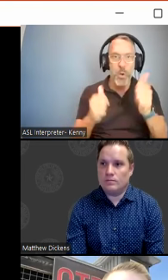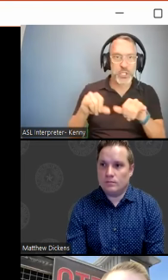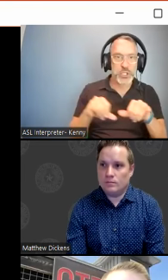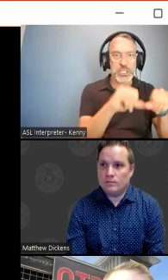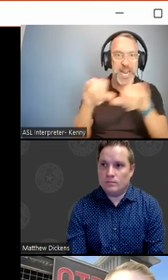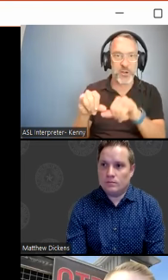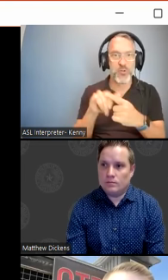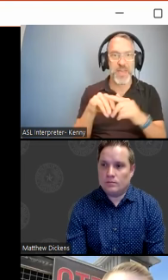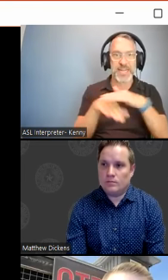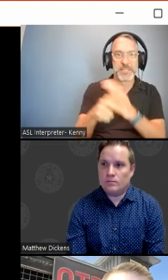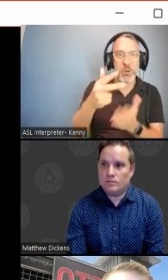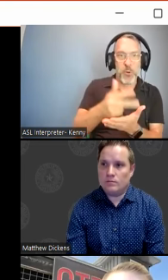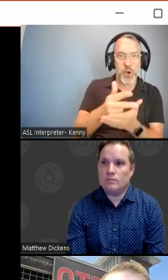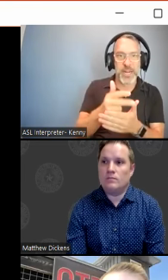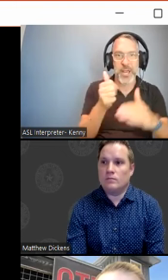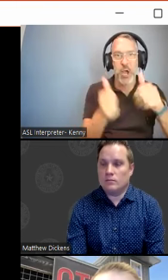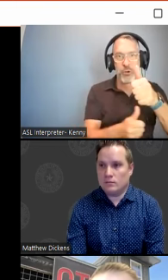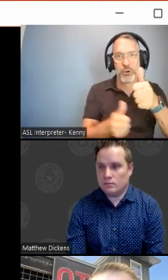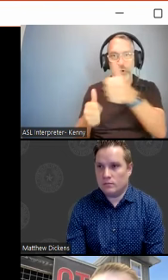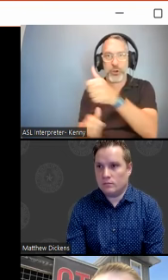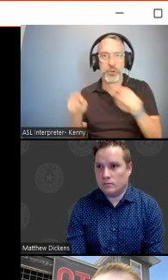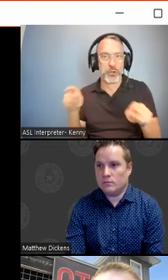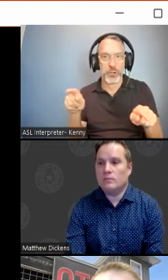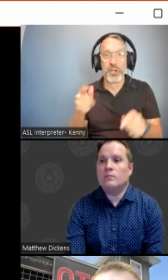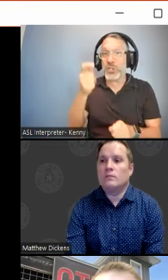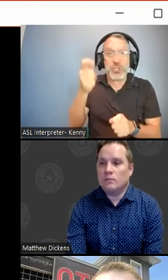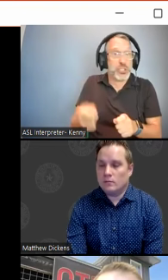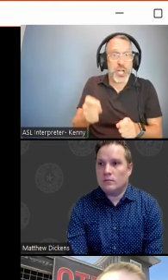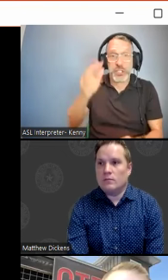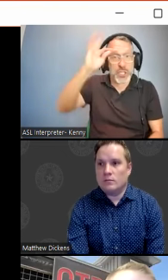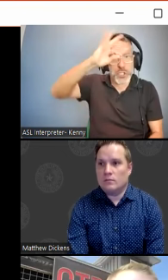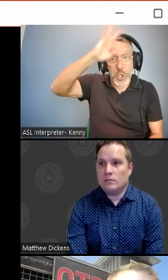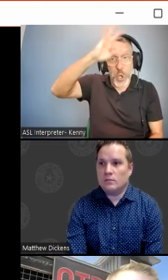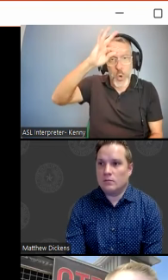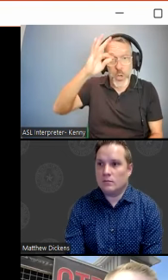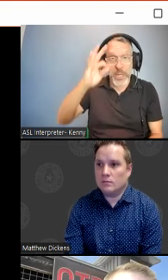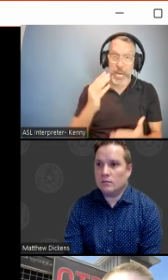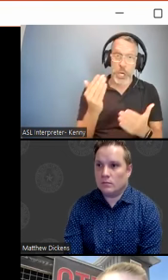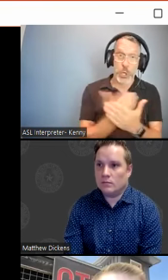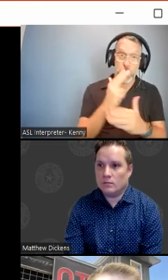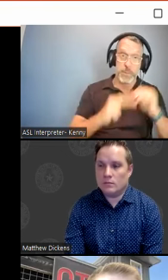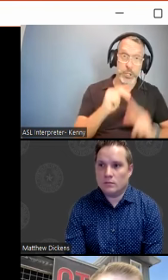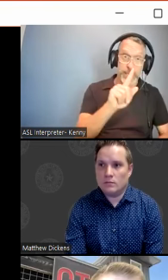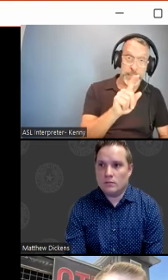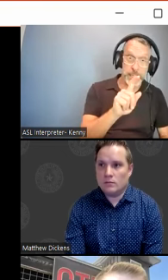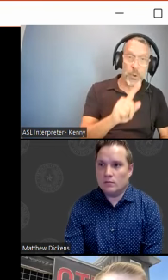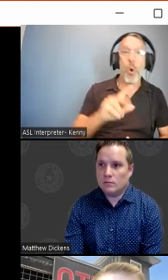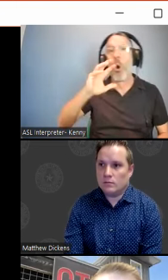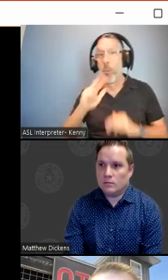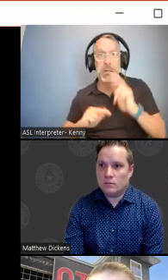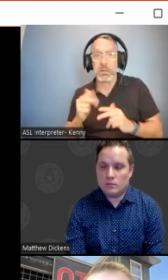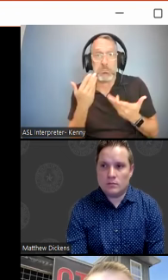that accessible parking space was under, because a judge doesn't know, is this a new building or is this an old